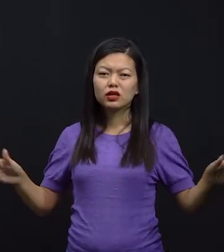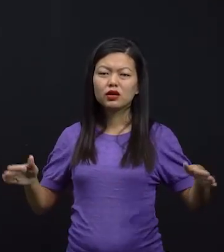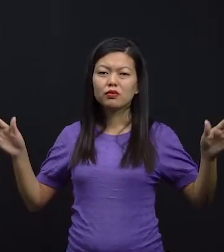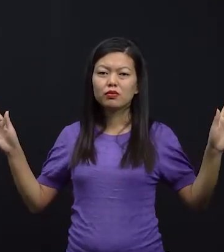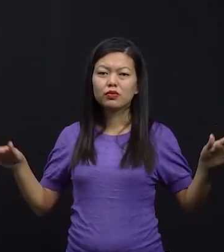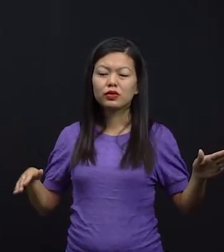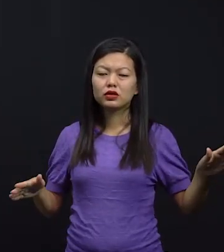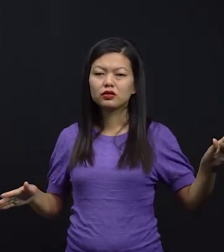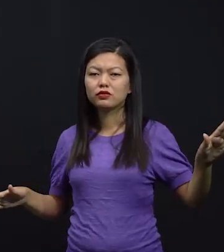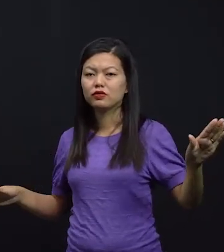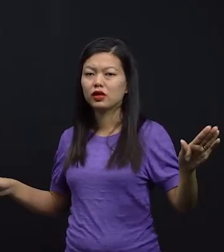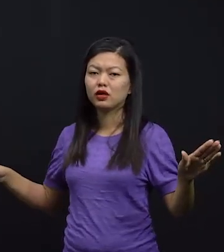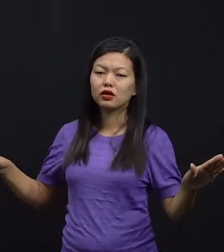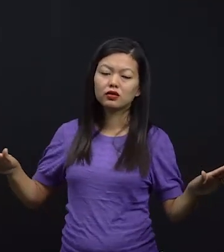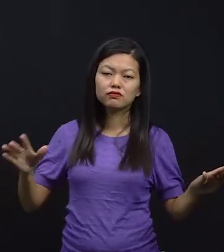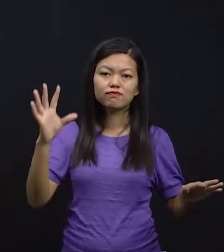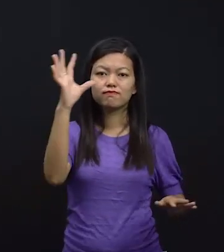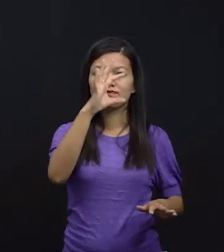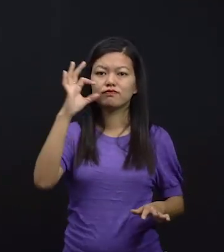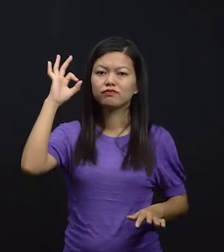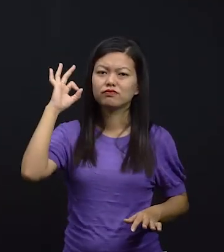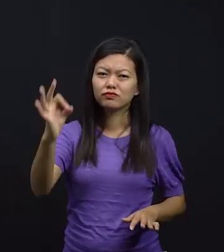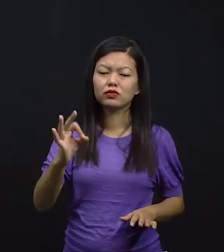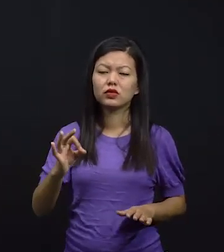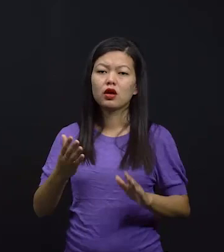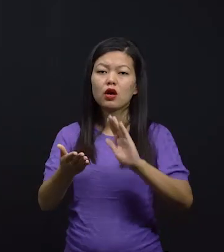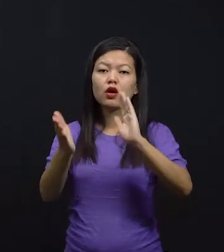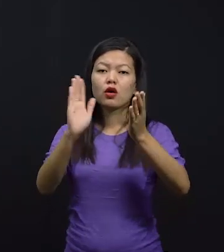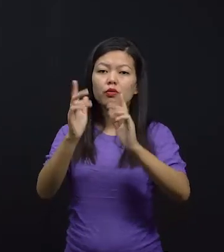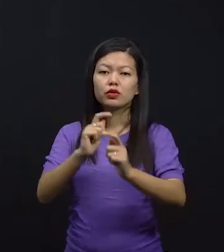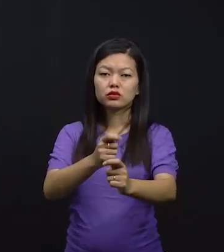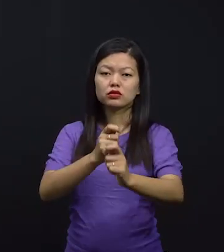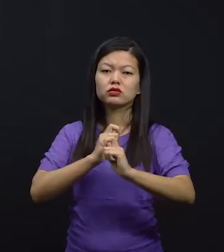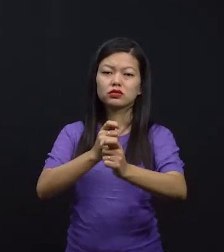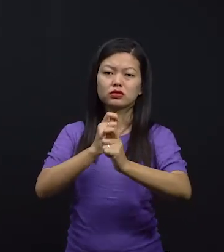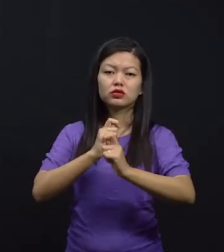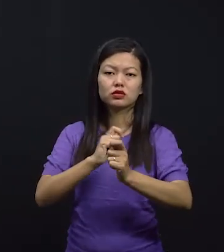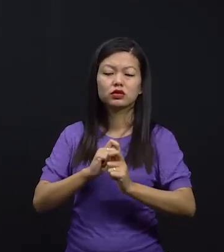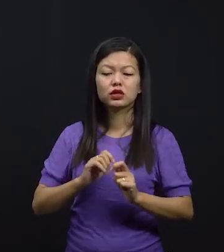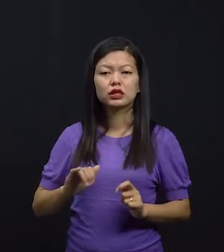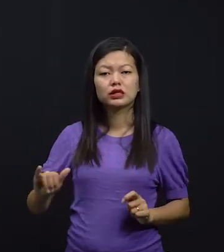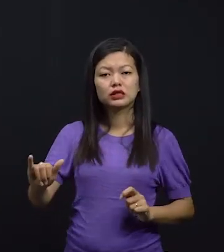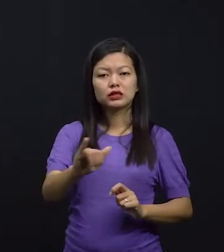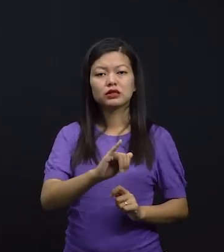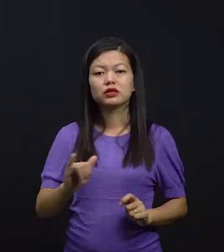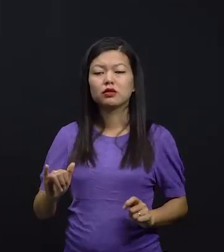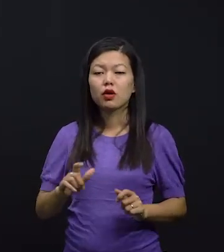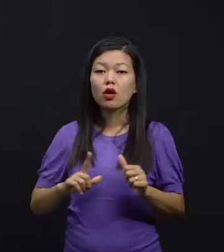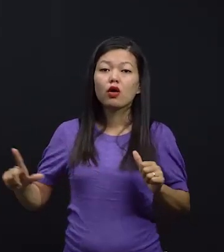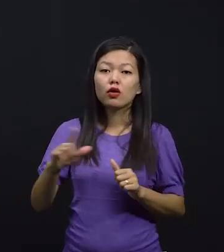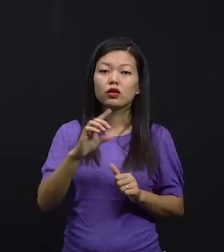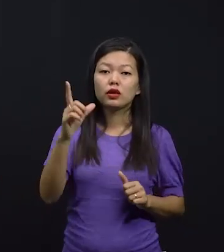very magnificently, like a horse rider, like a scatter, of course all these things are beautiful, but